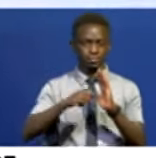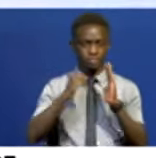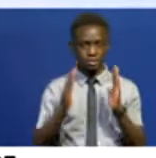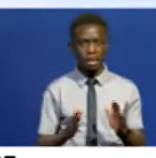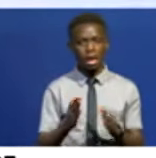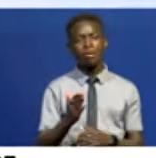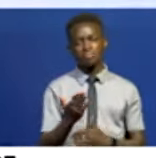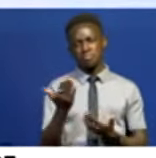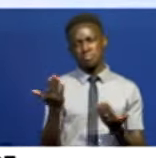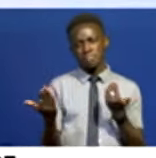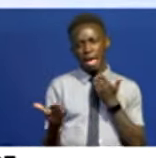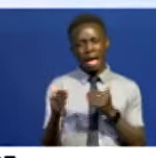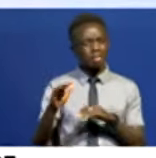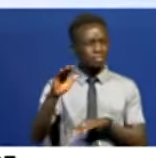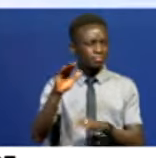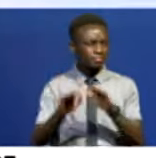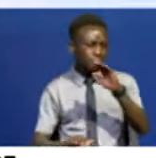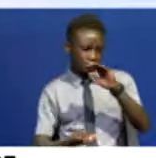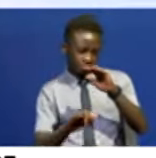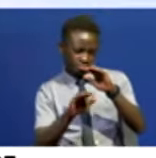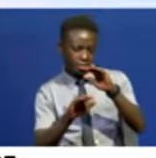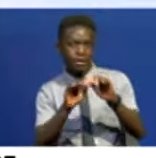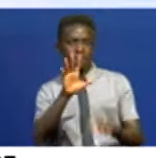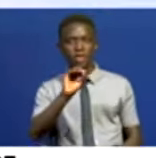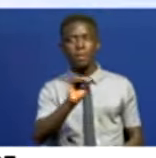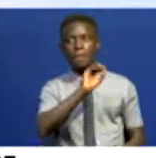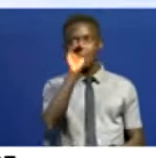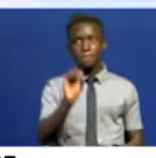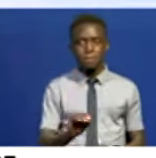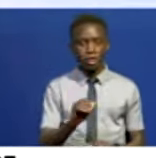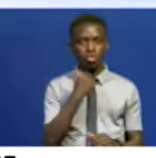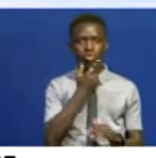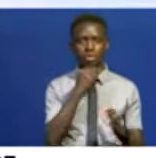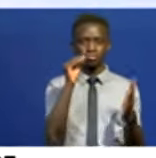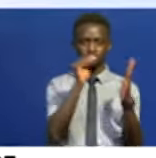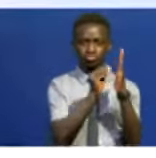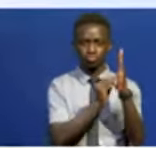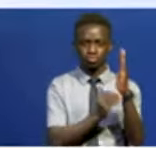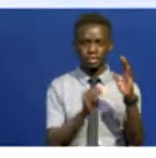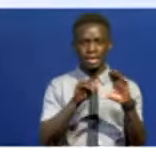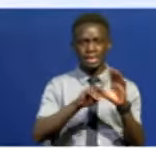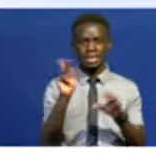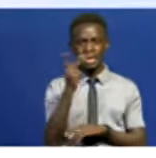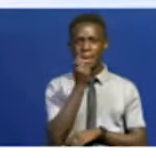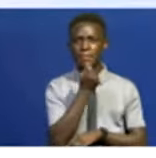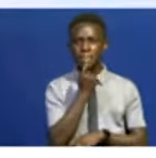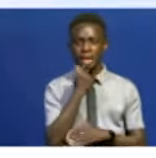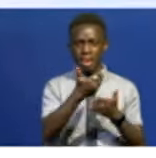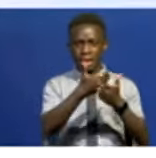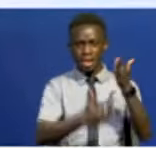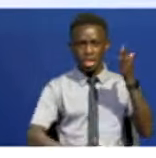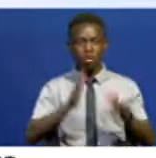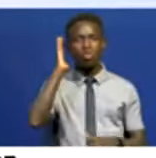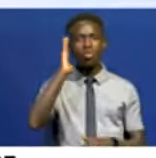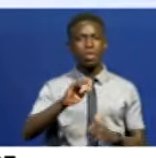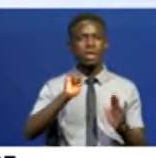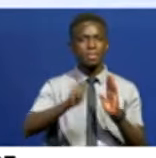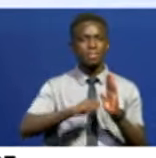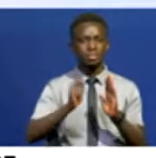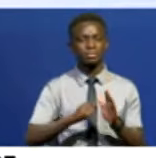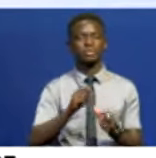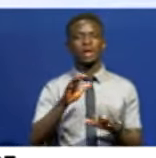the medicines listed in the Kenya Essential Medicines List will be manufactured and available locally.